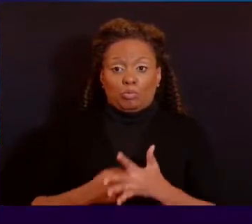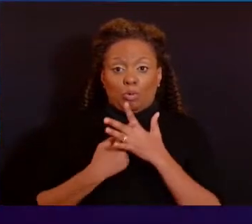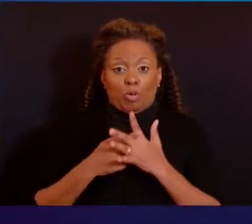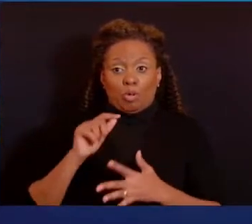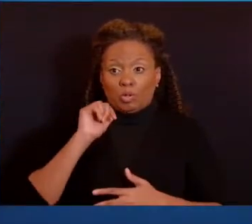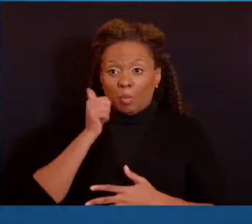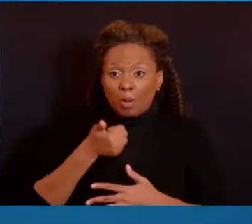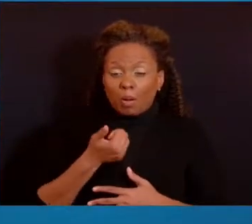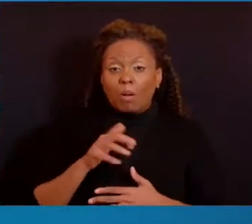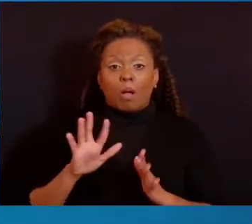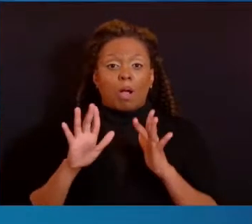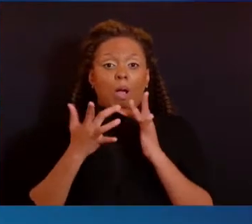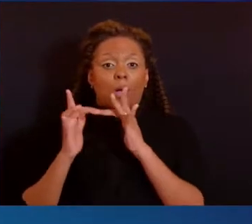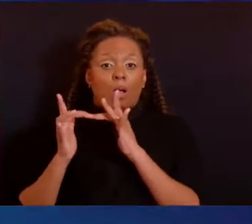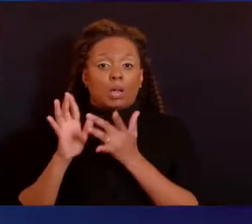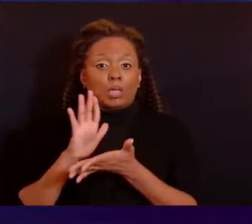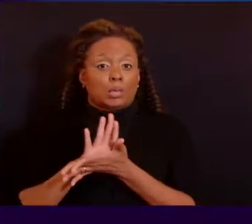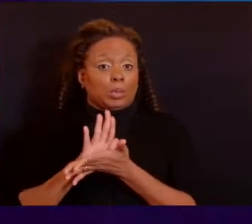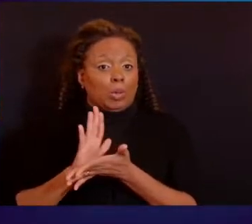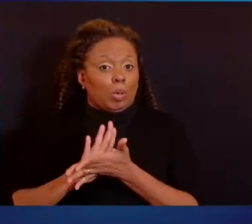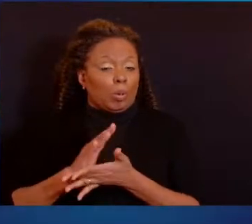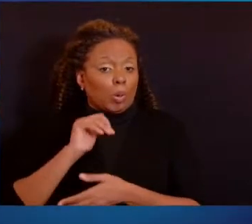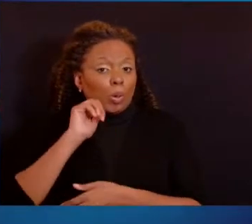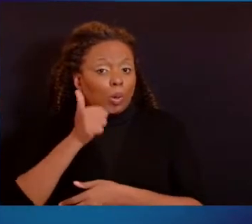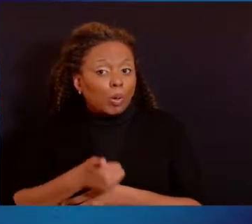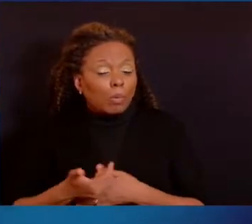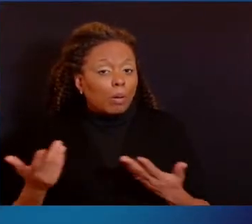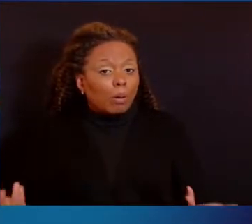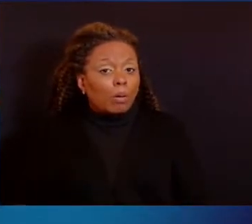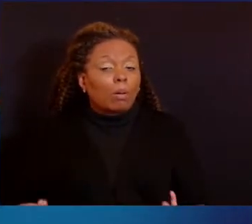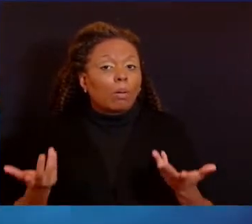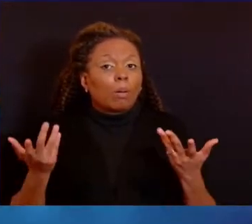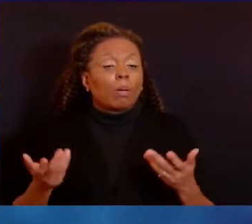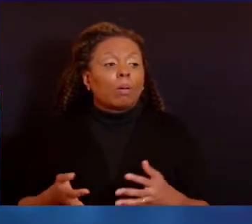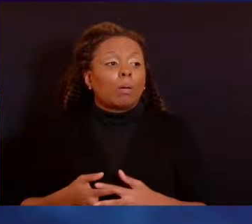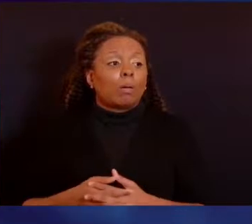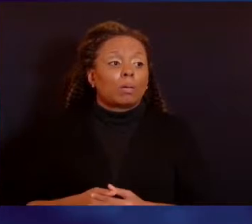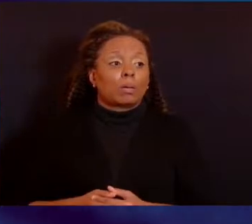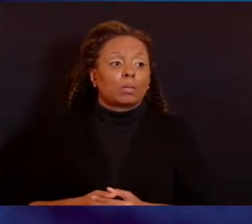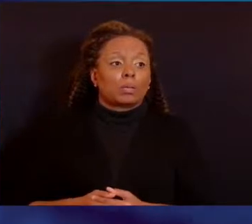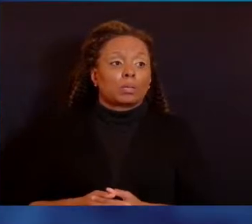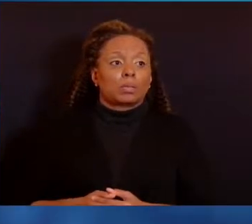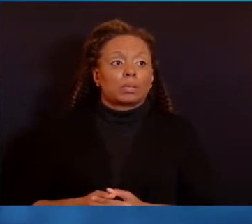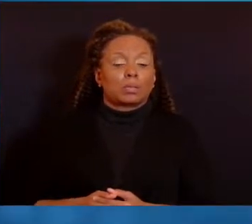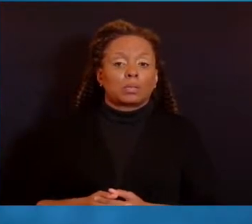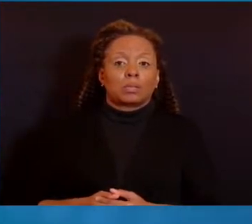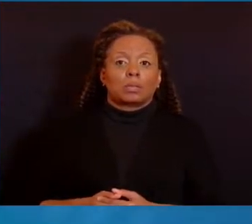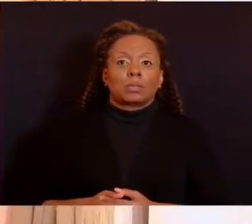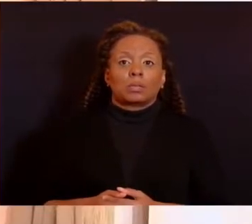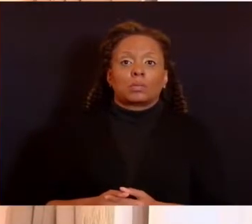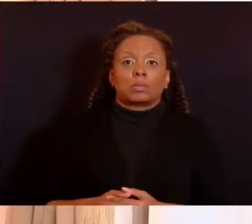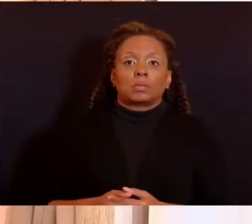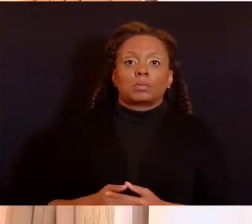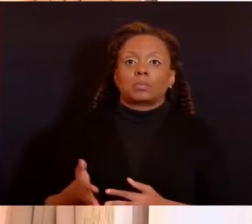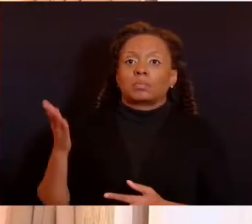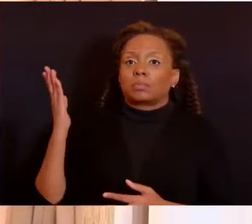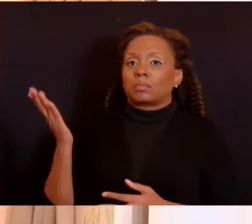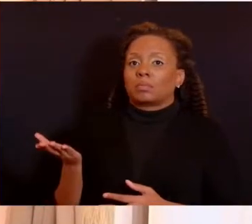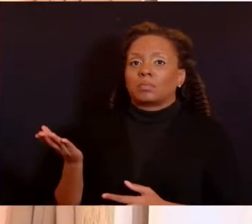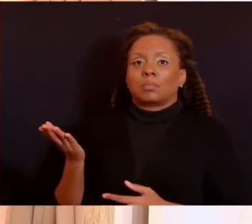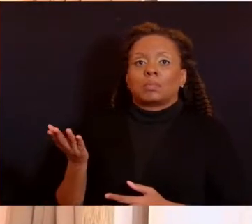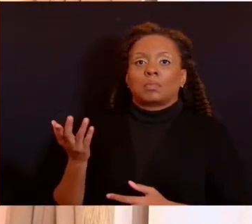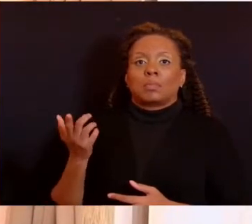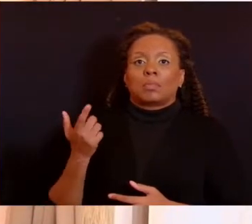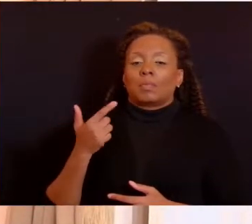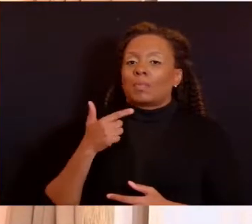in online school for those who would be able to, given the restoration of power and so on? I haven't had anything that would cause